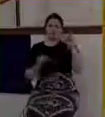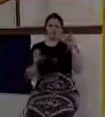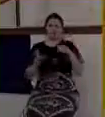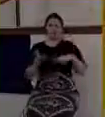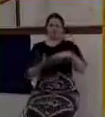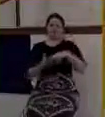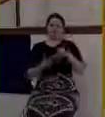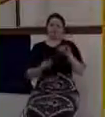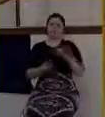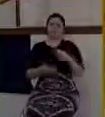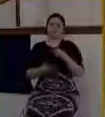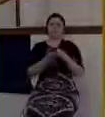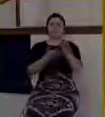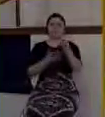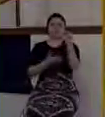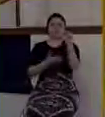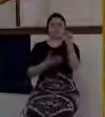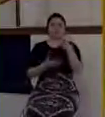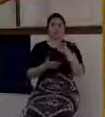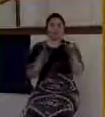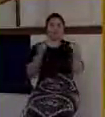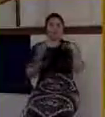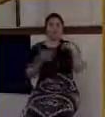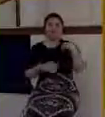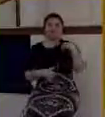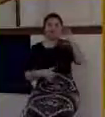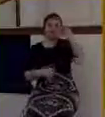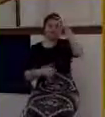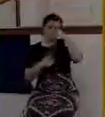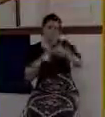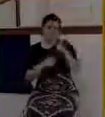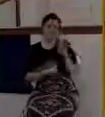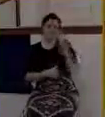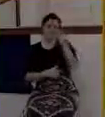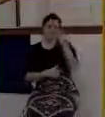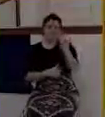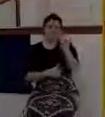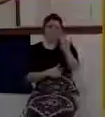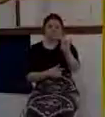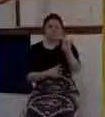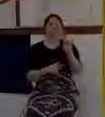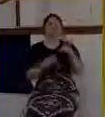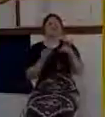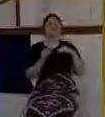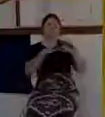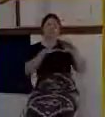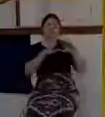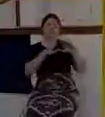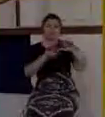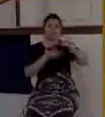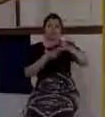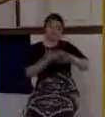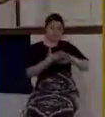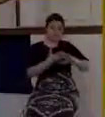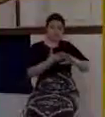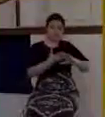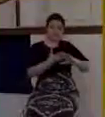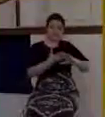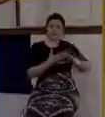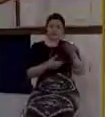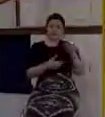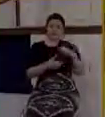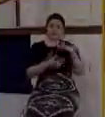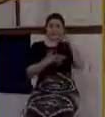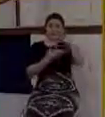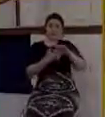verse 20. Now there were seven brothers, and the first took a wife, and dying left no seed. And the second took her and died, neither left he